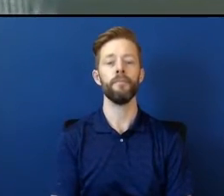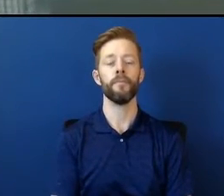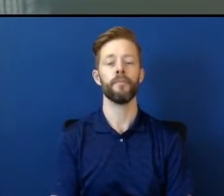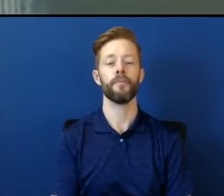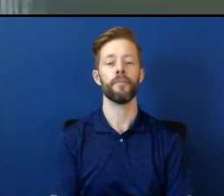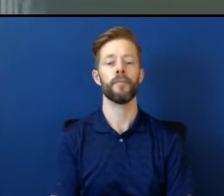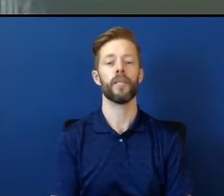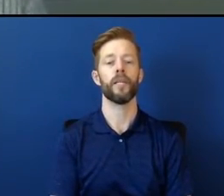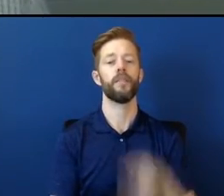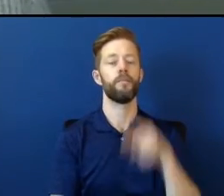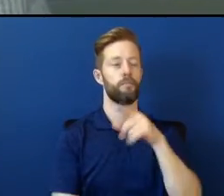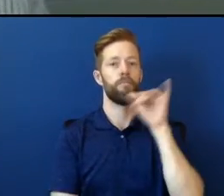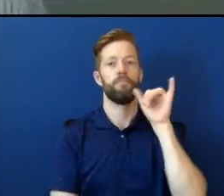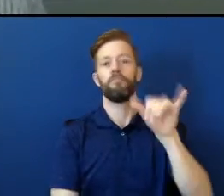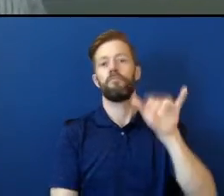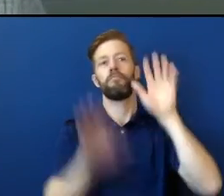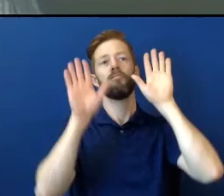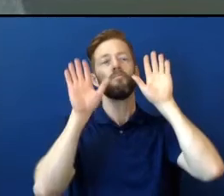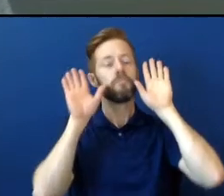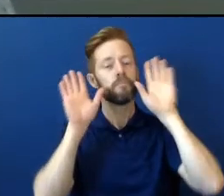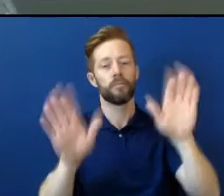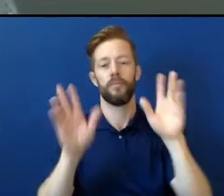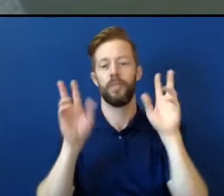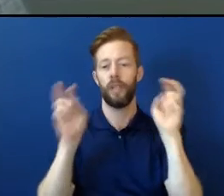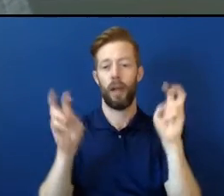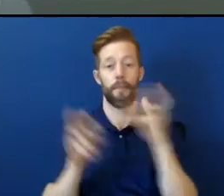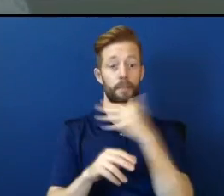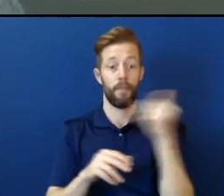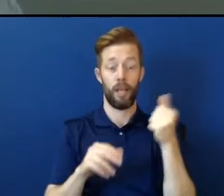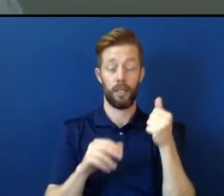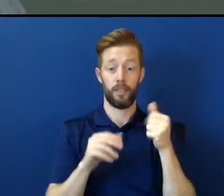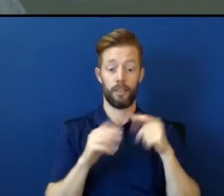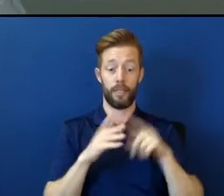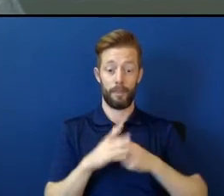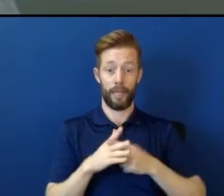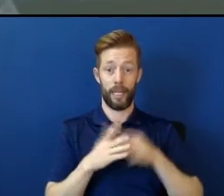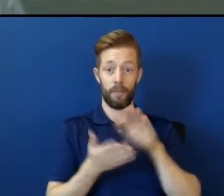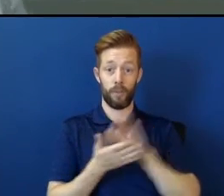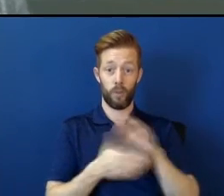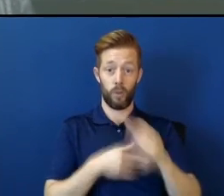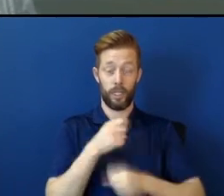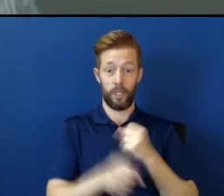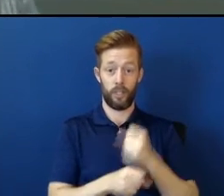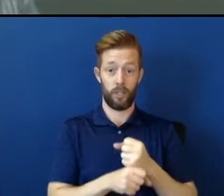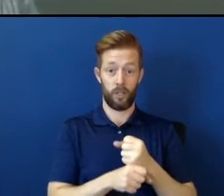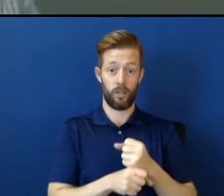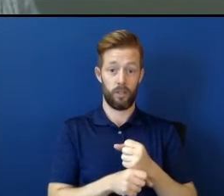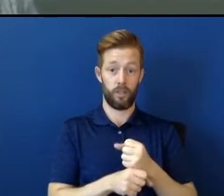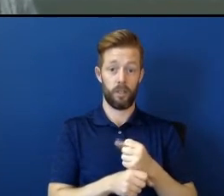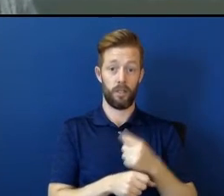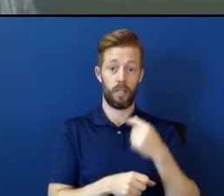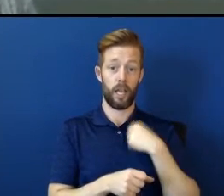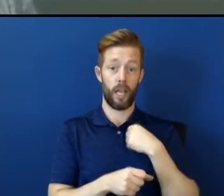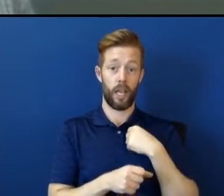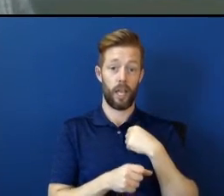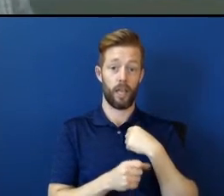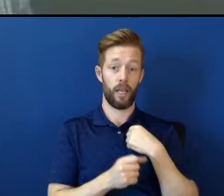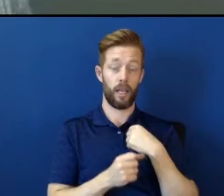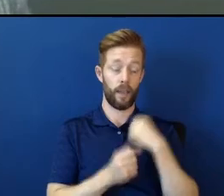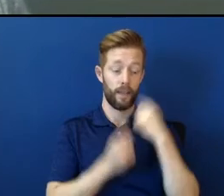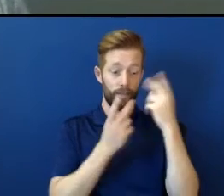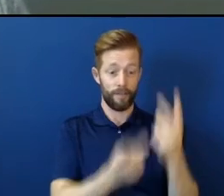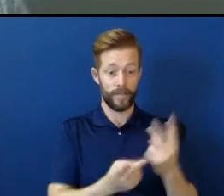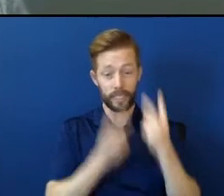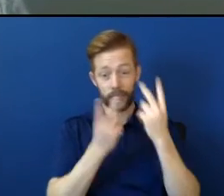That's really a great topic, because at the beginning of the school year, I visit a lot